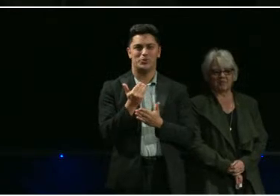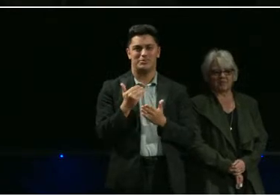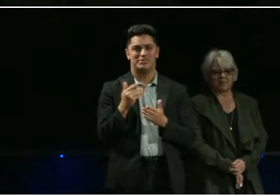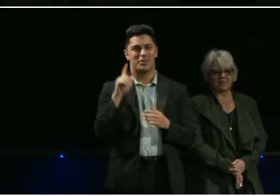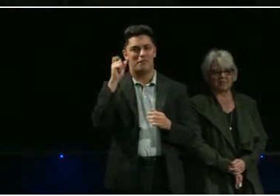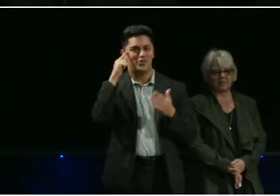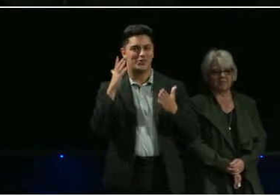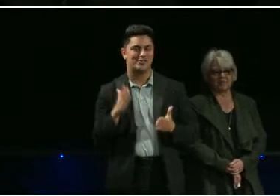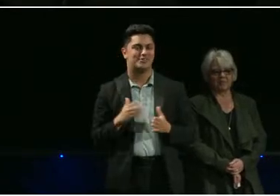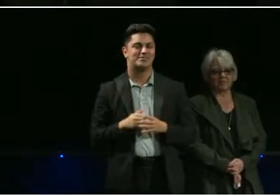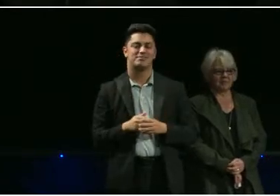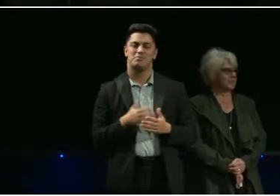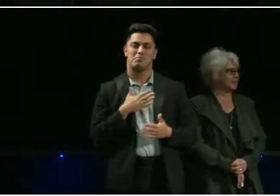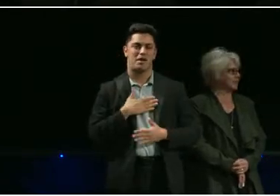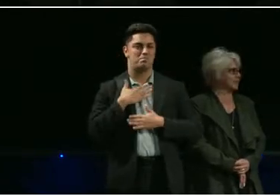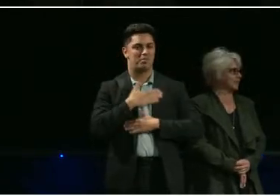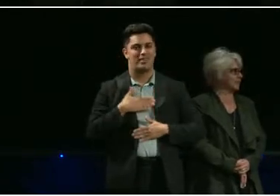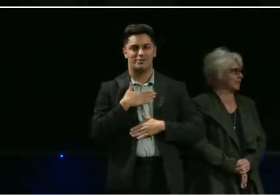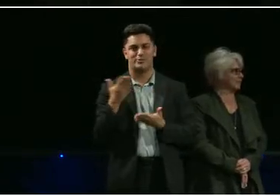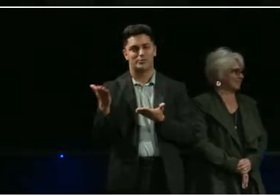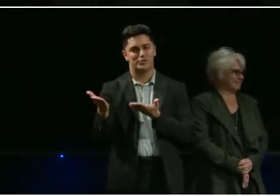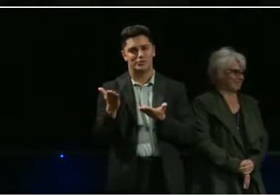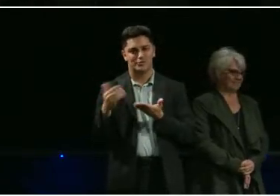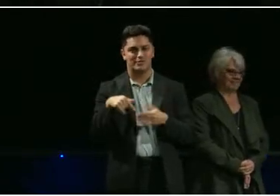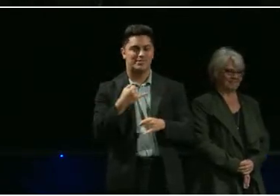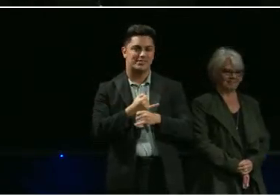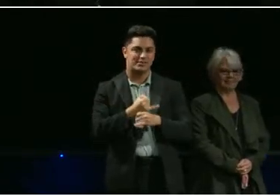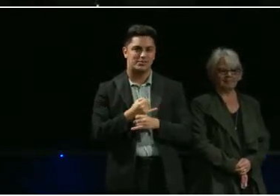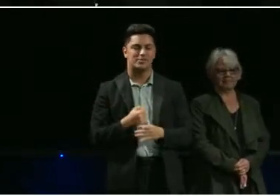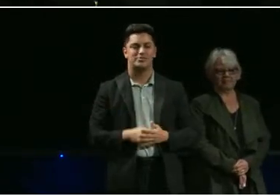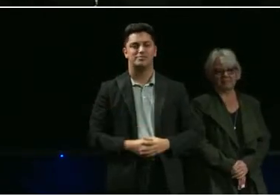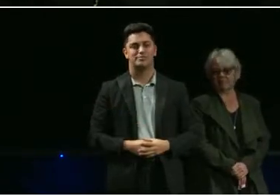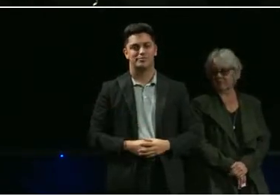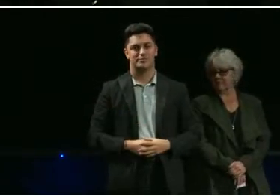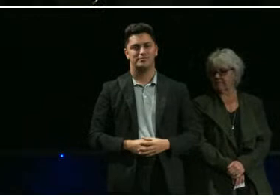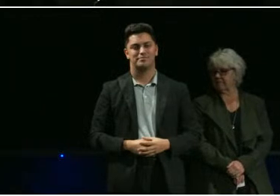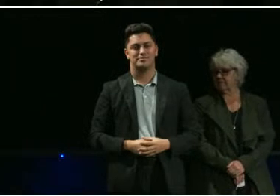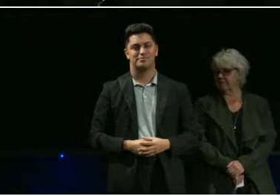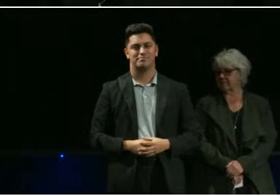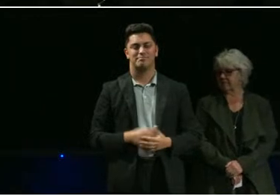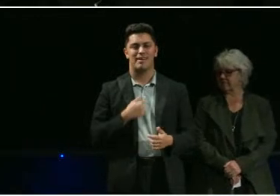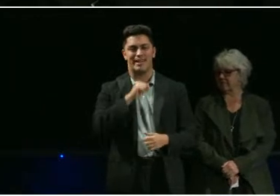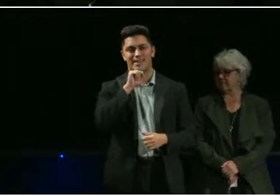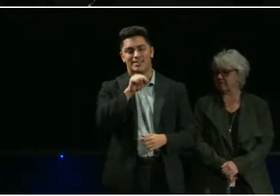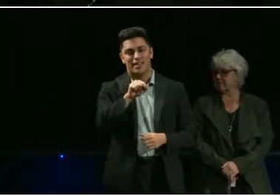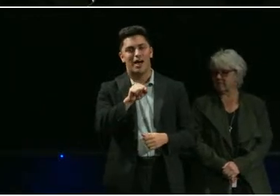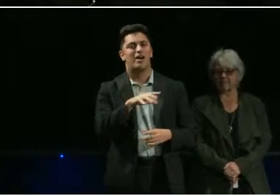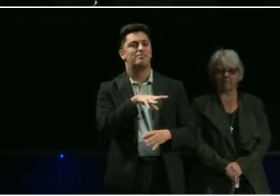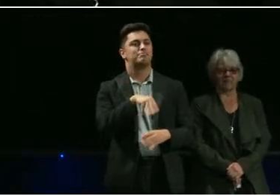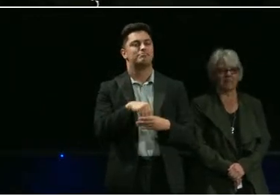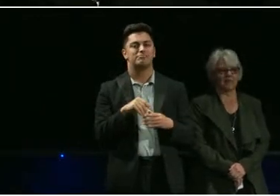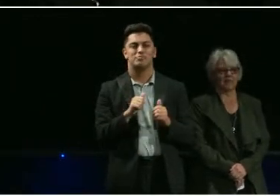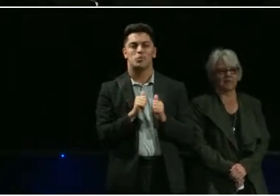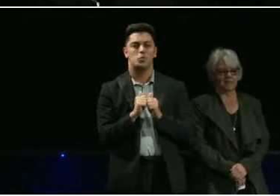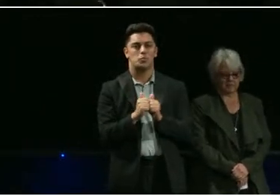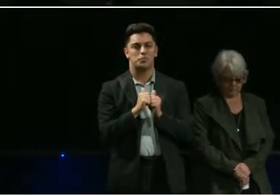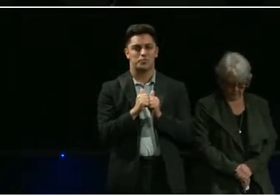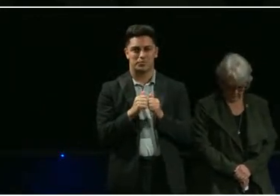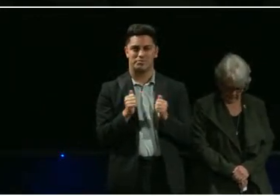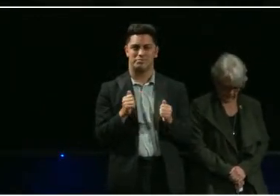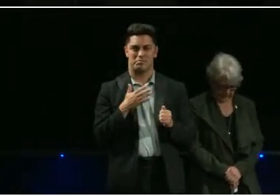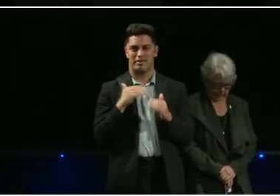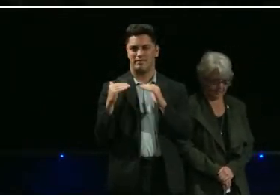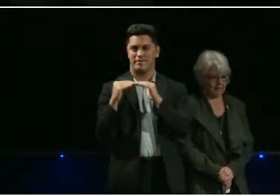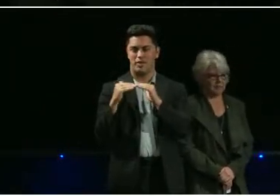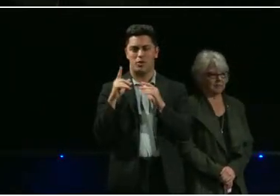governor, and it's my pleasure to serve this institution. And I love being with my fellow governors,